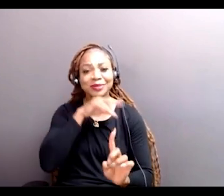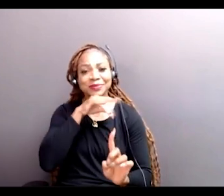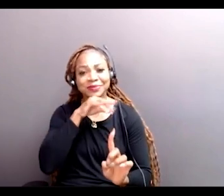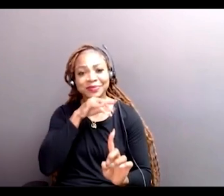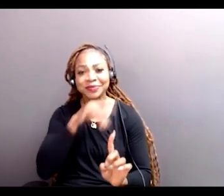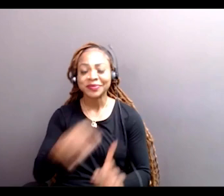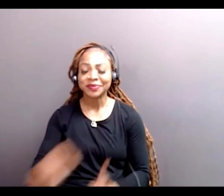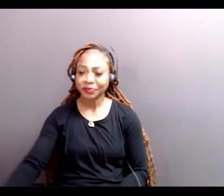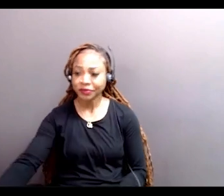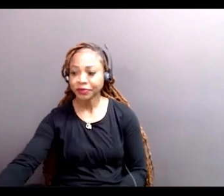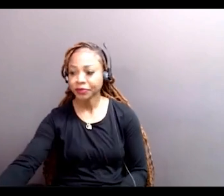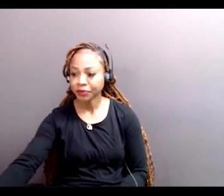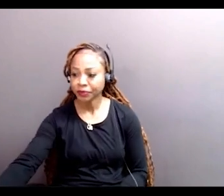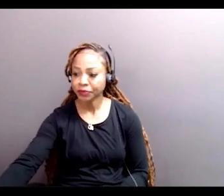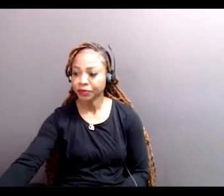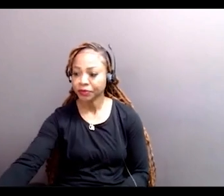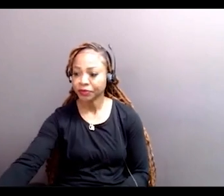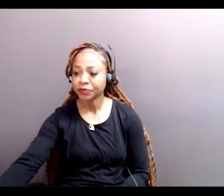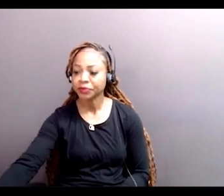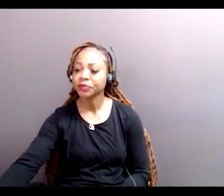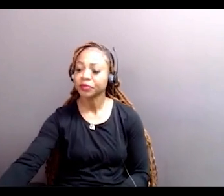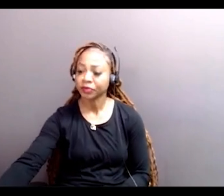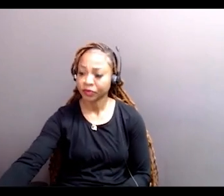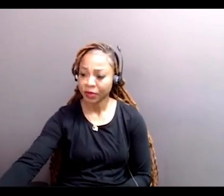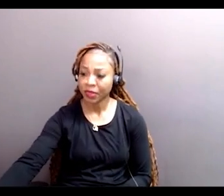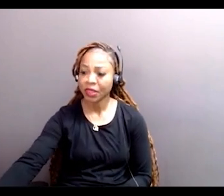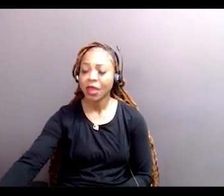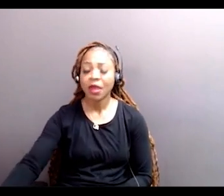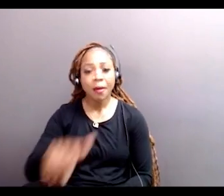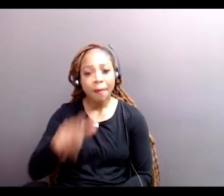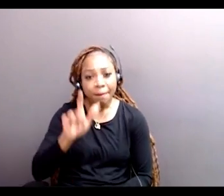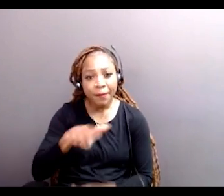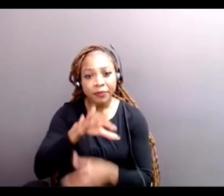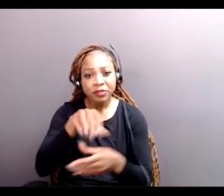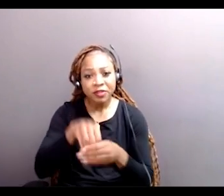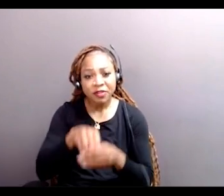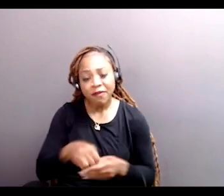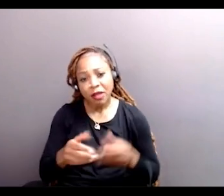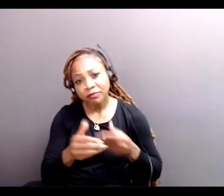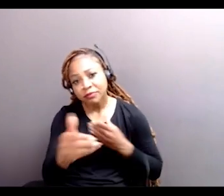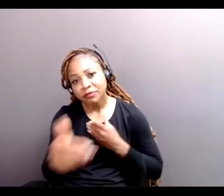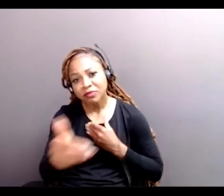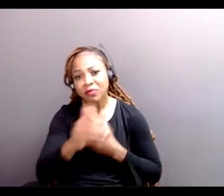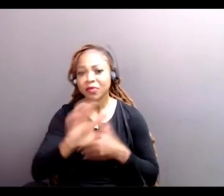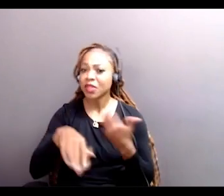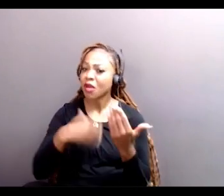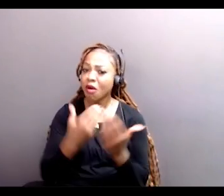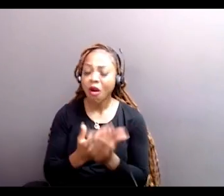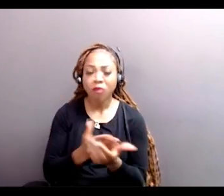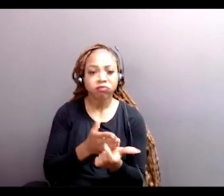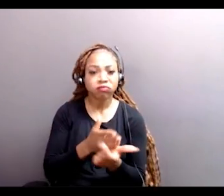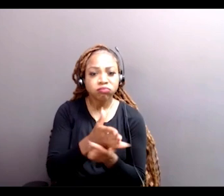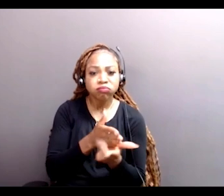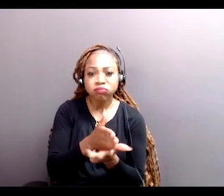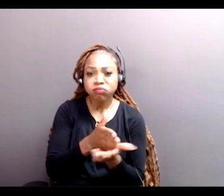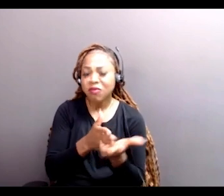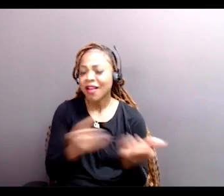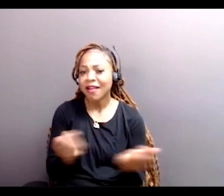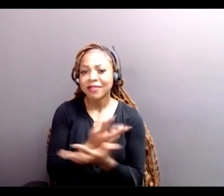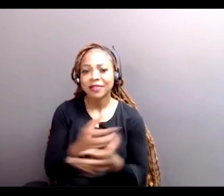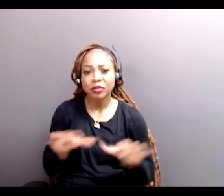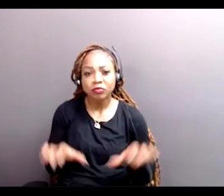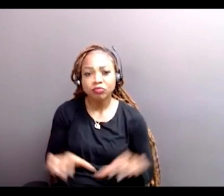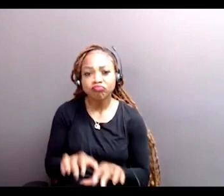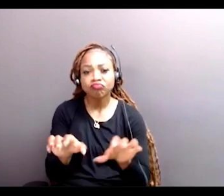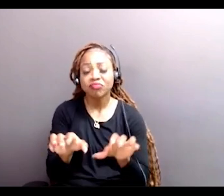pieces that we need to be engaged in as we move forward, right? In all of our various permutations, in order